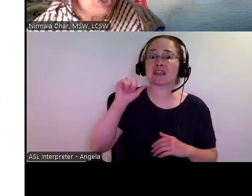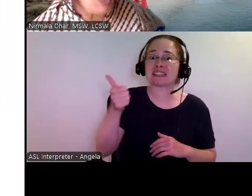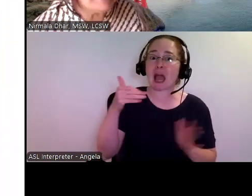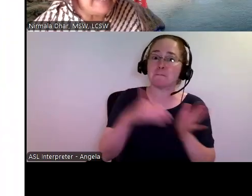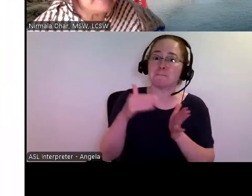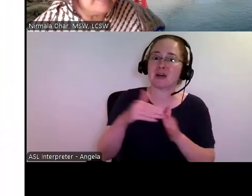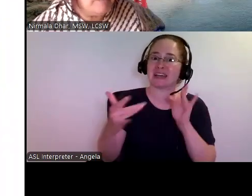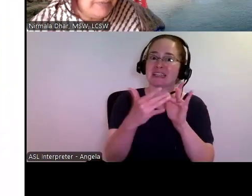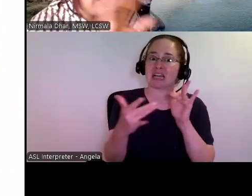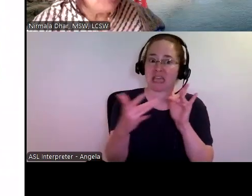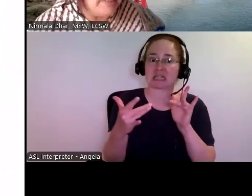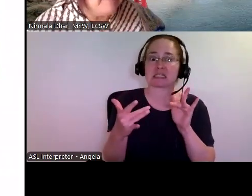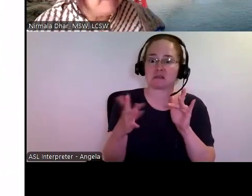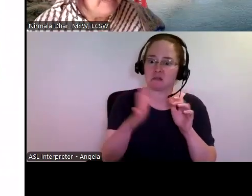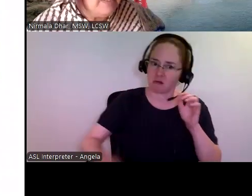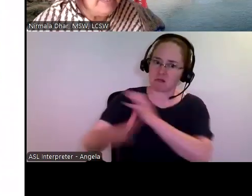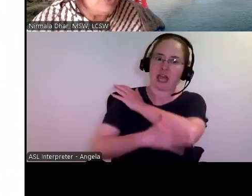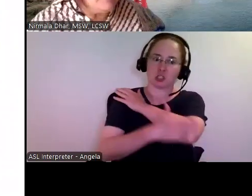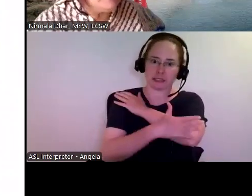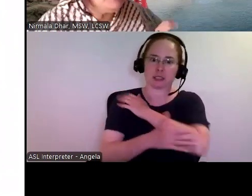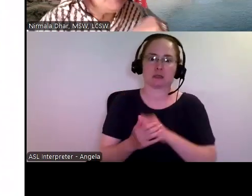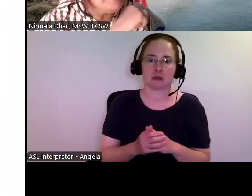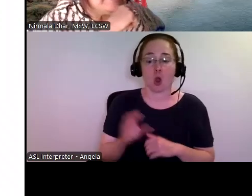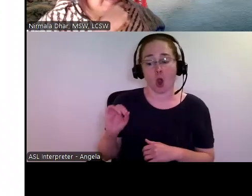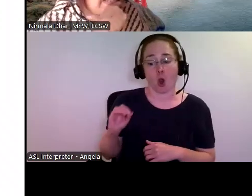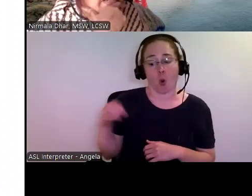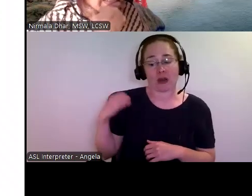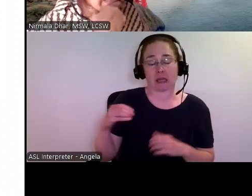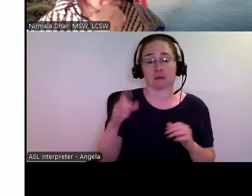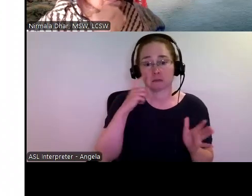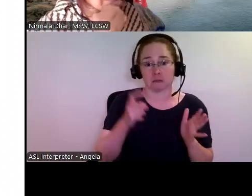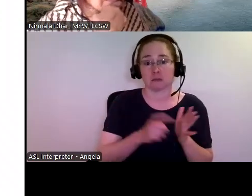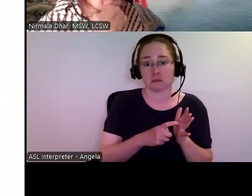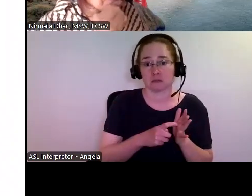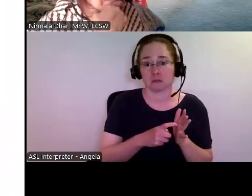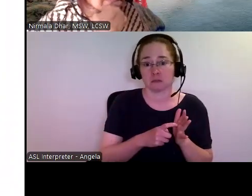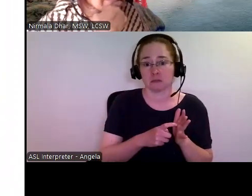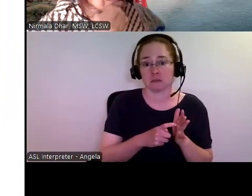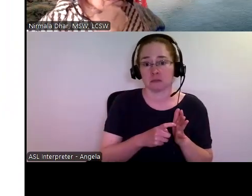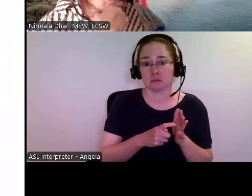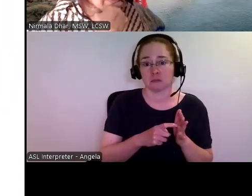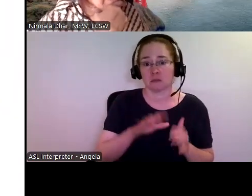million contacts nationally. In Oregon, you can see it was